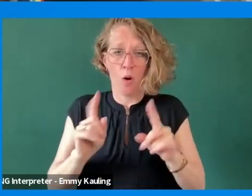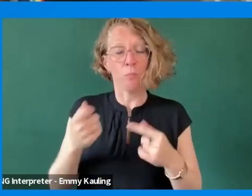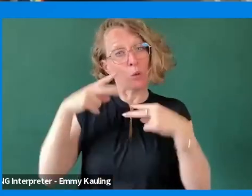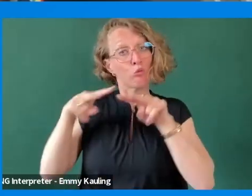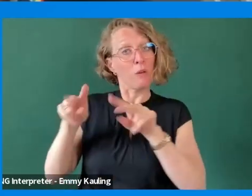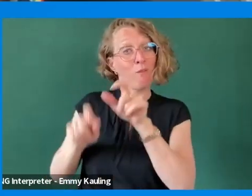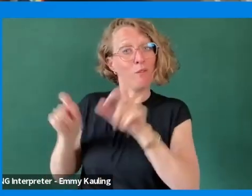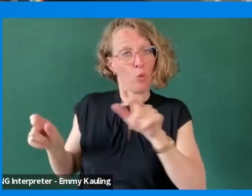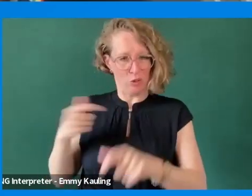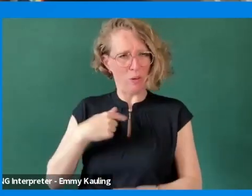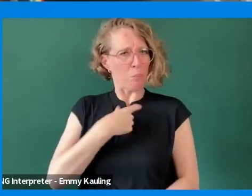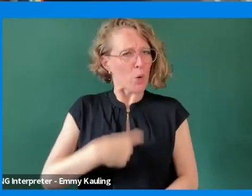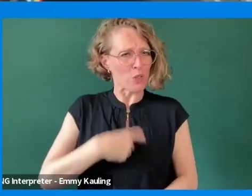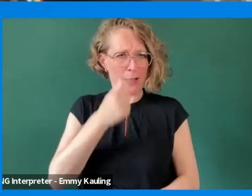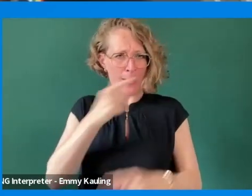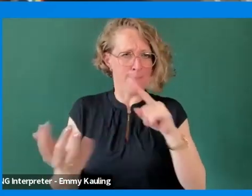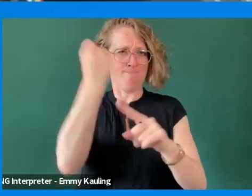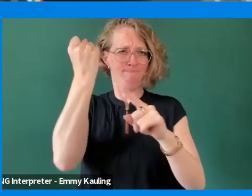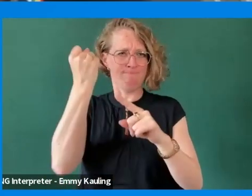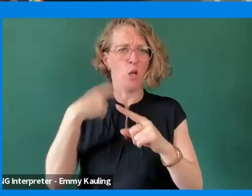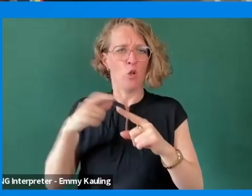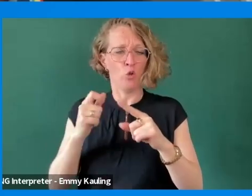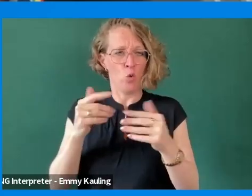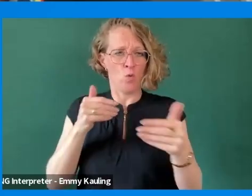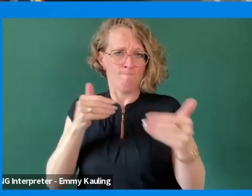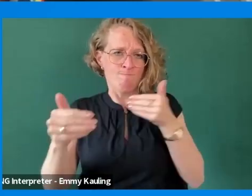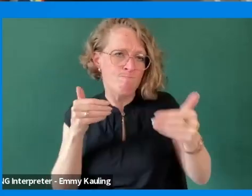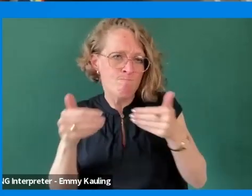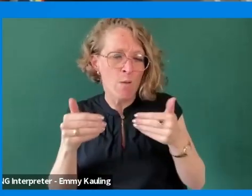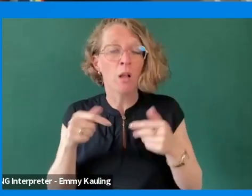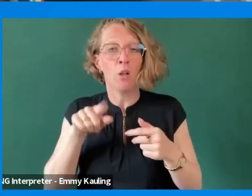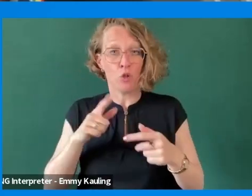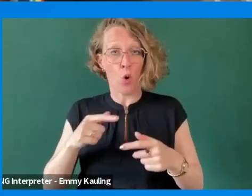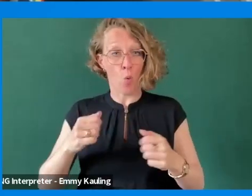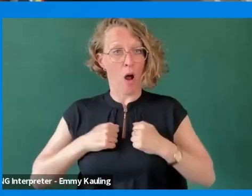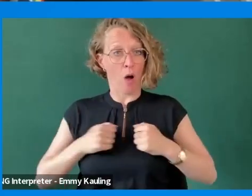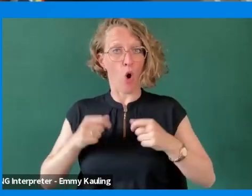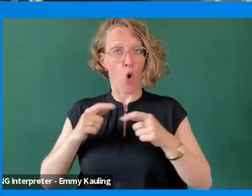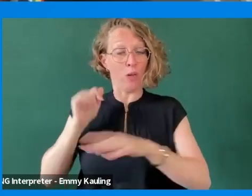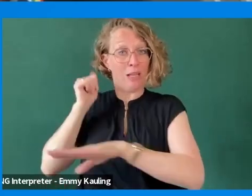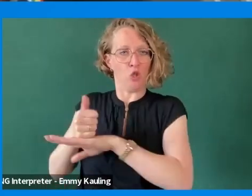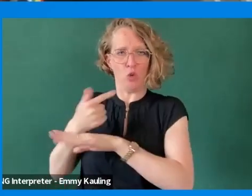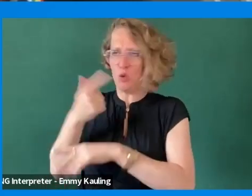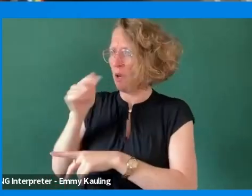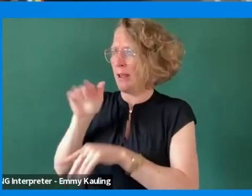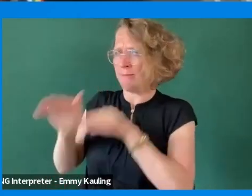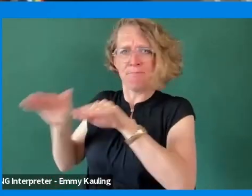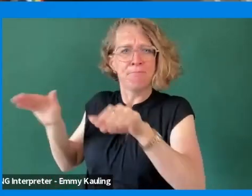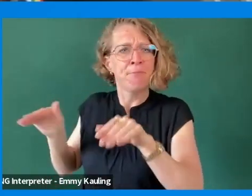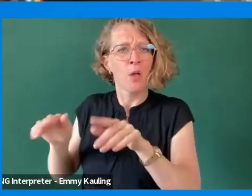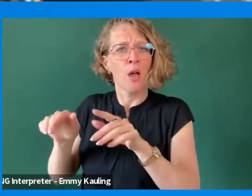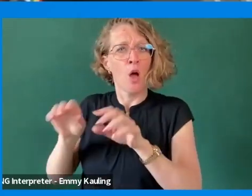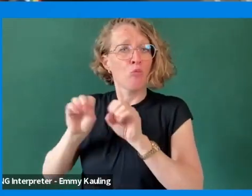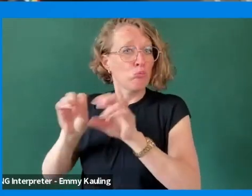can personally do to try and account for that. We could, for example, come back to our own institution and run a briefing session